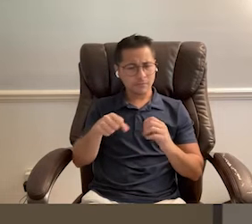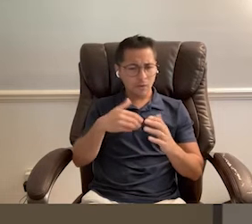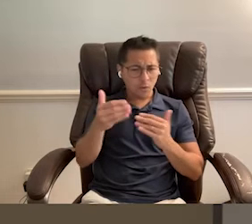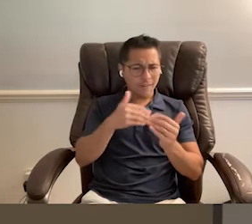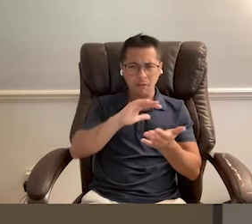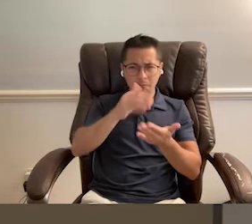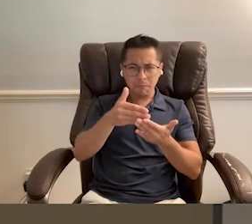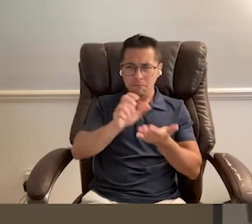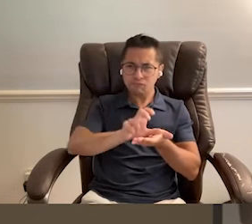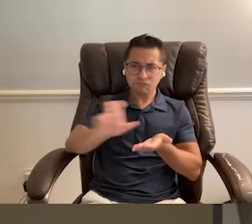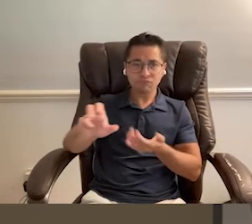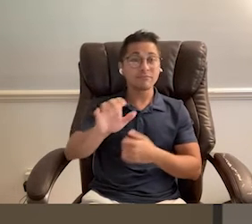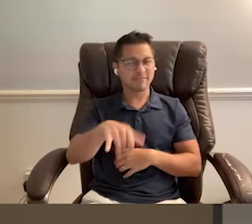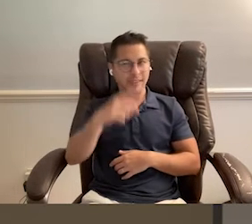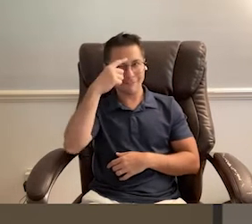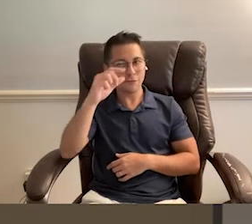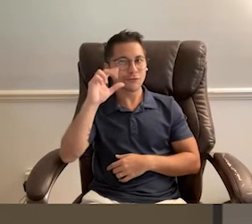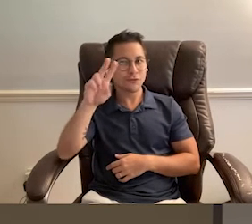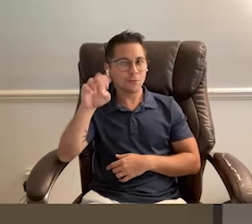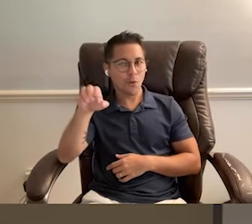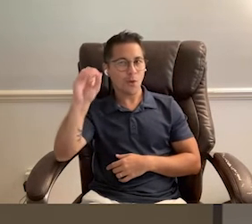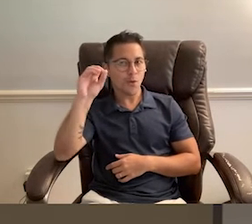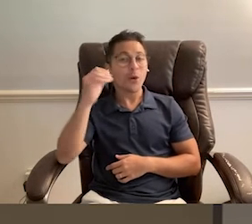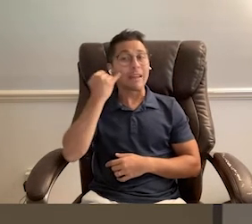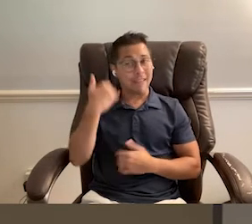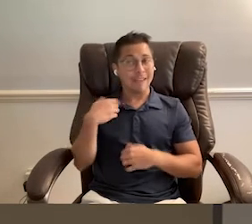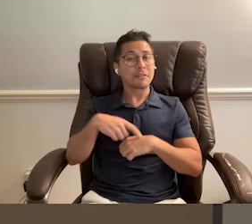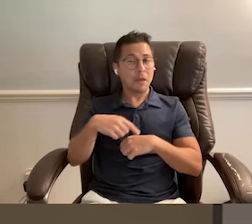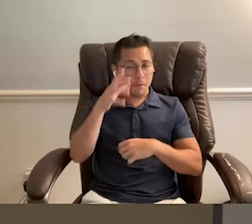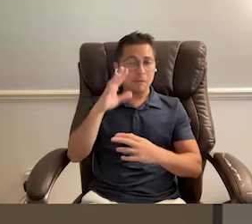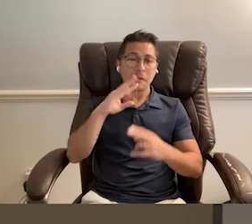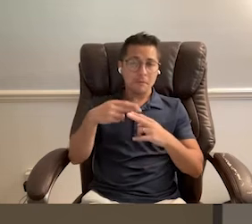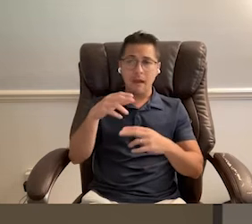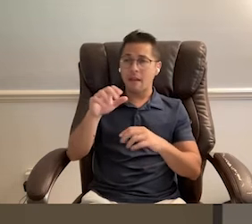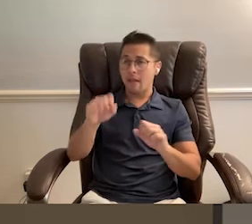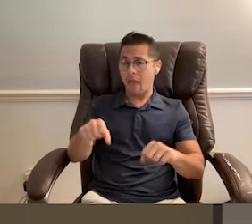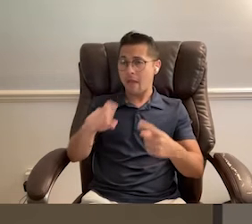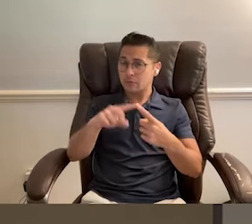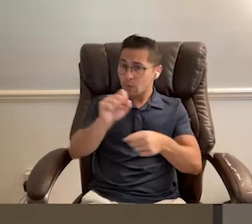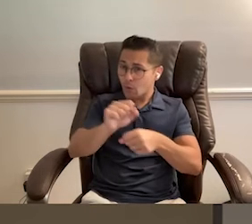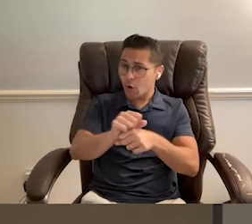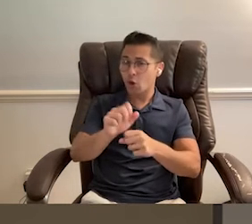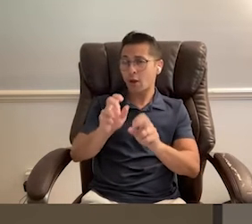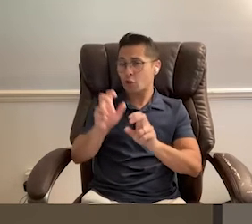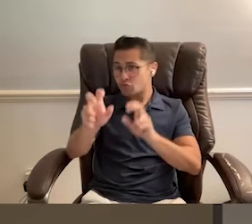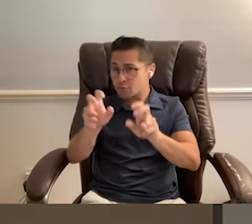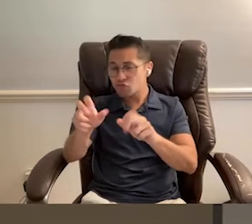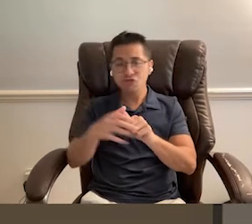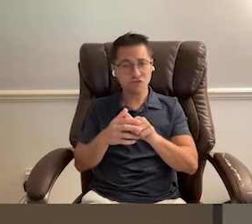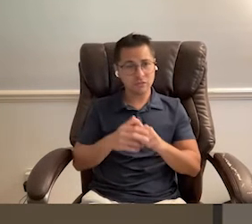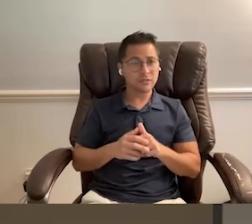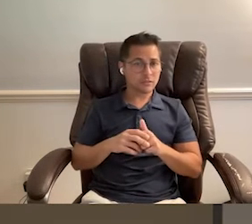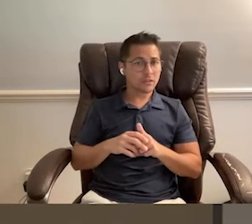that's a as 2.0. If we have time, I'll get back to, we'll Alright, talk great. about able to work contributions a little bit here next. We'll touch on it a little bit. Okay. So